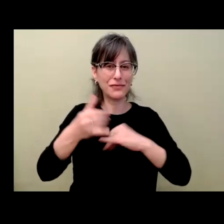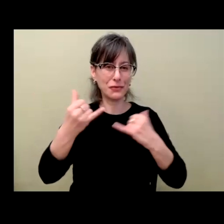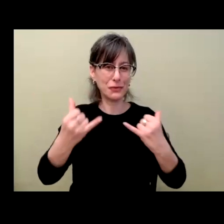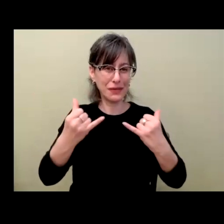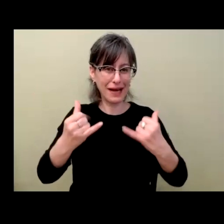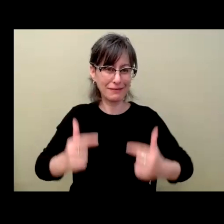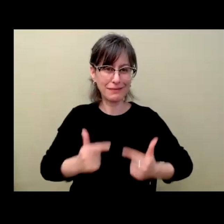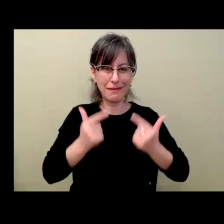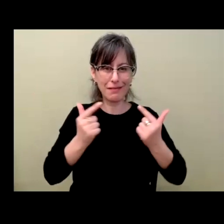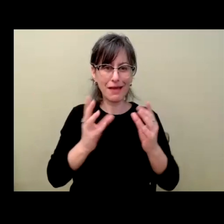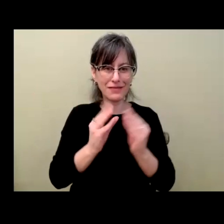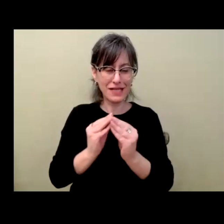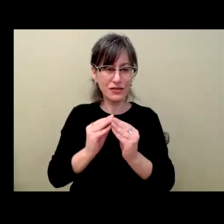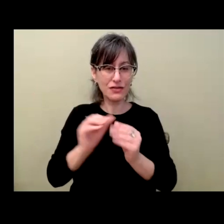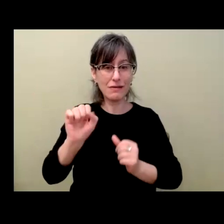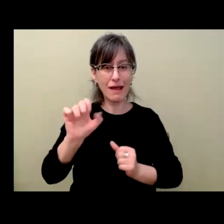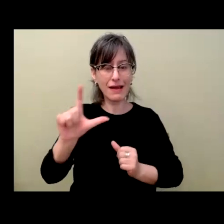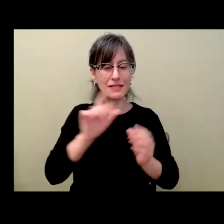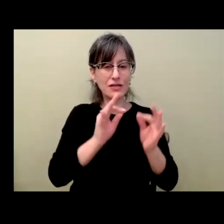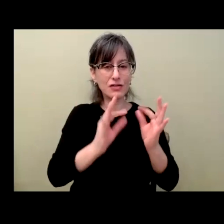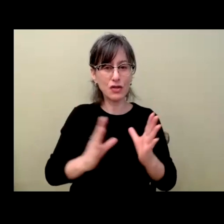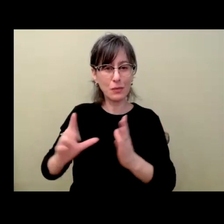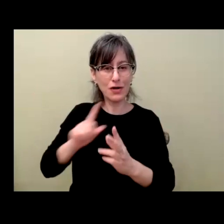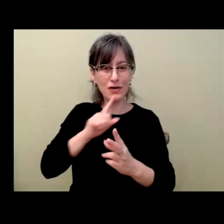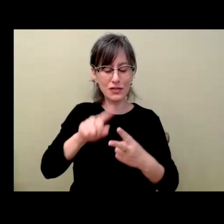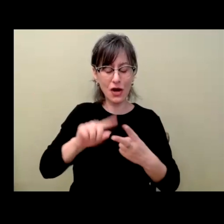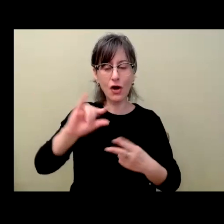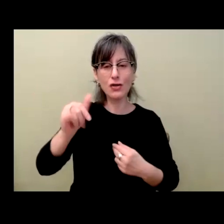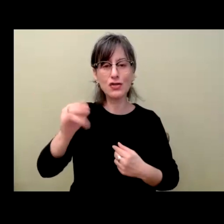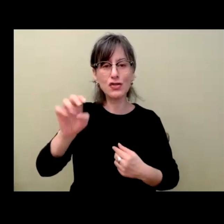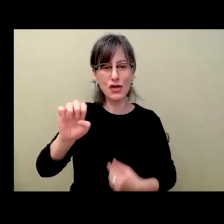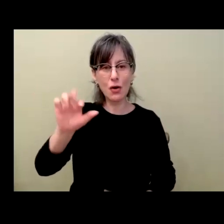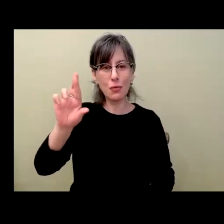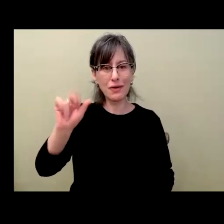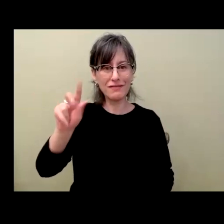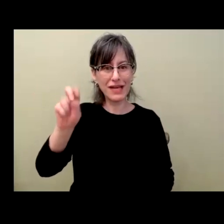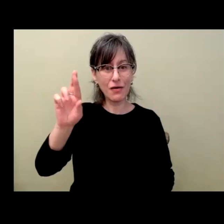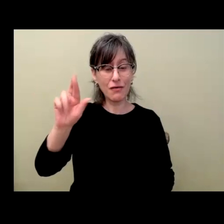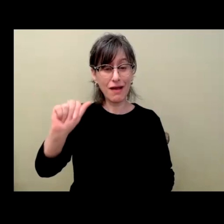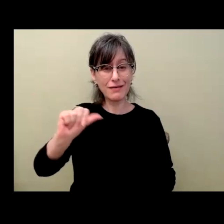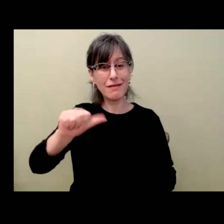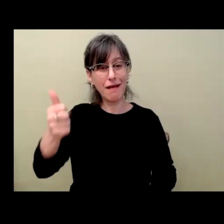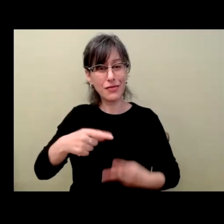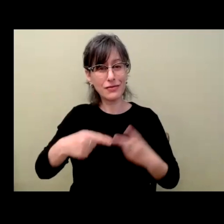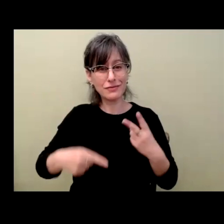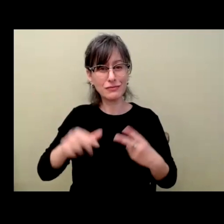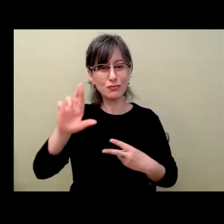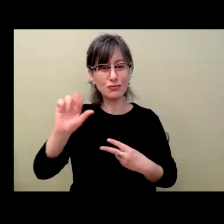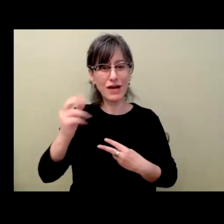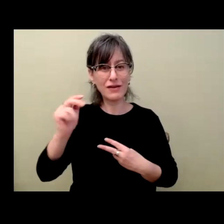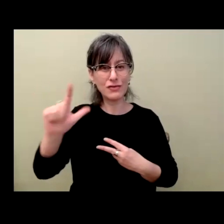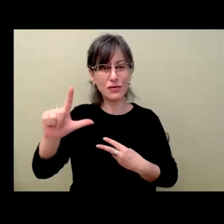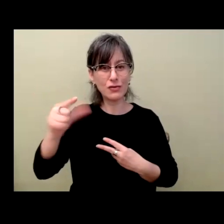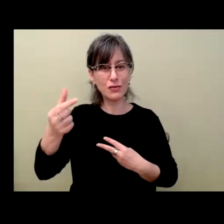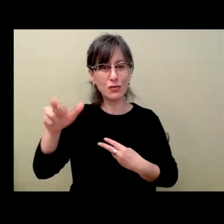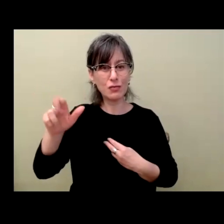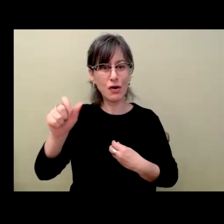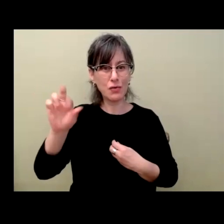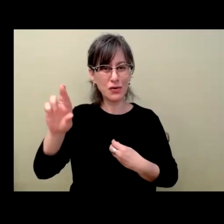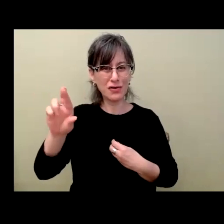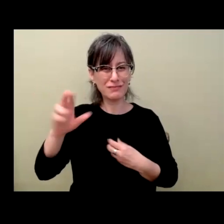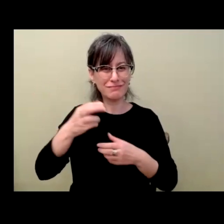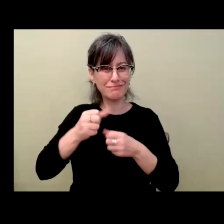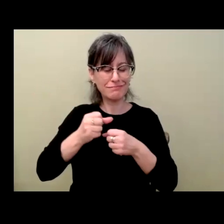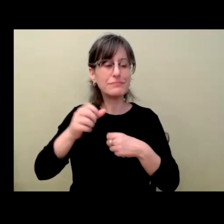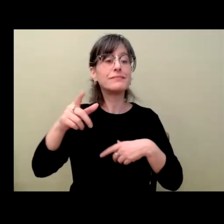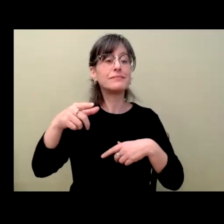sessions. Our ASL interpreters are Joe Riviera and Rachel Groner. If you need ASL, please feel free